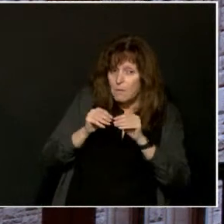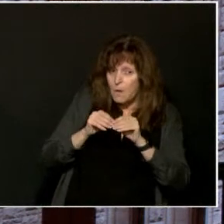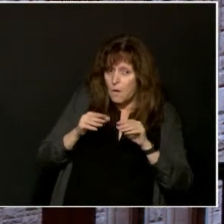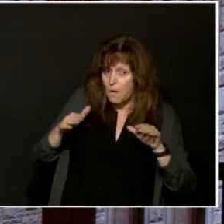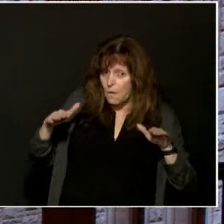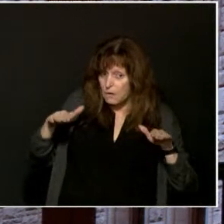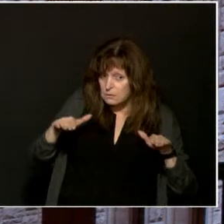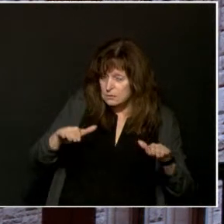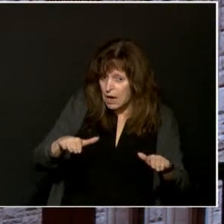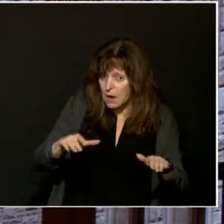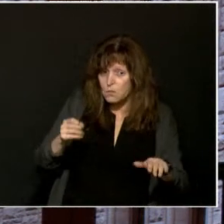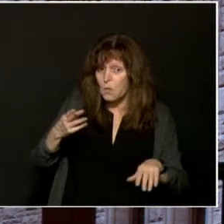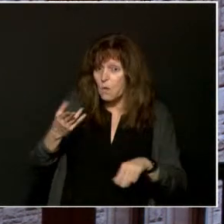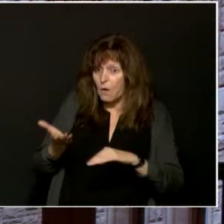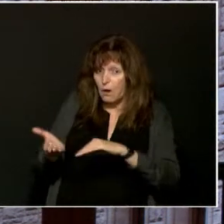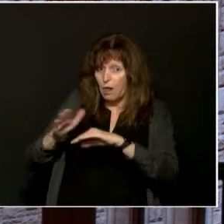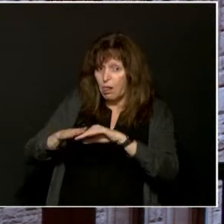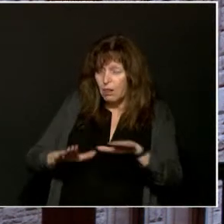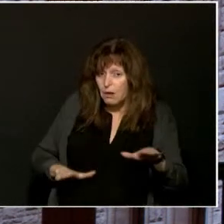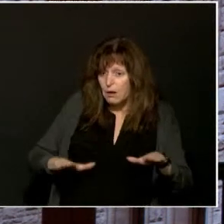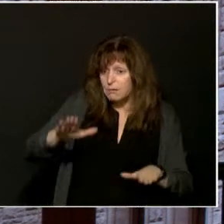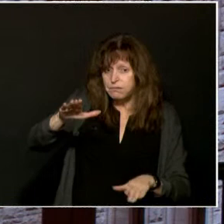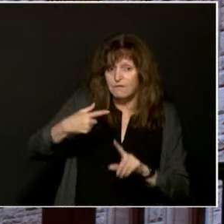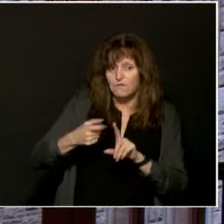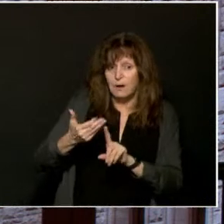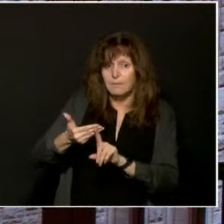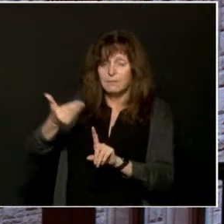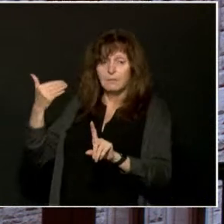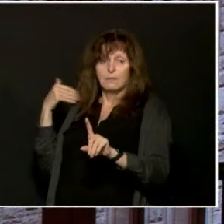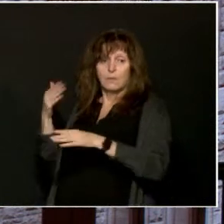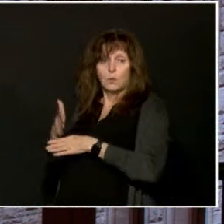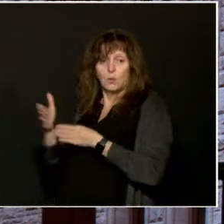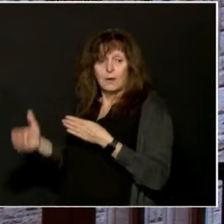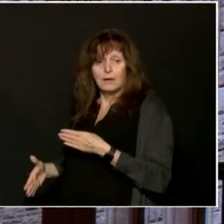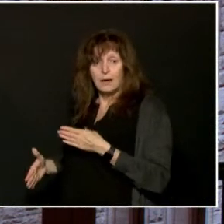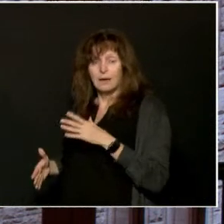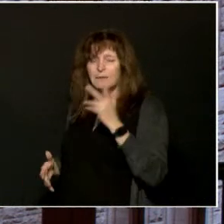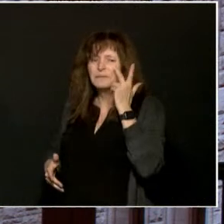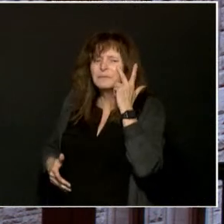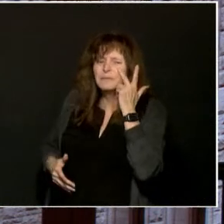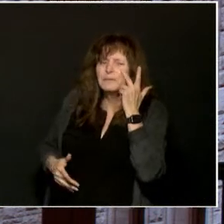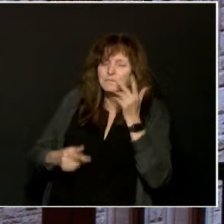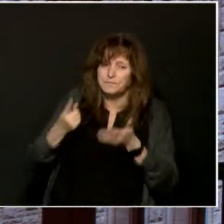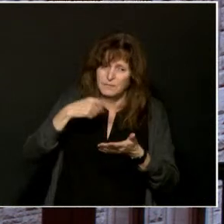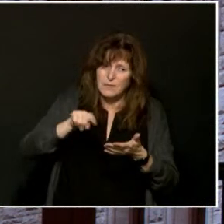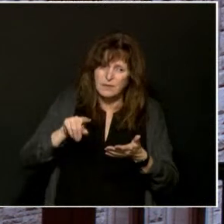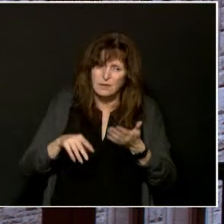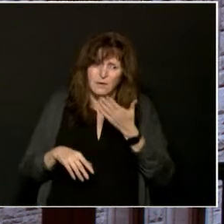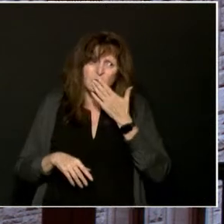that to give us better advice for the early part of next week. But thank you for that question. Follow up?